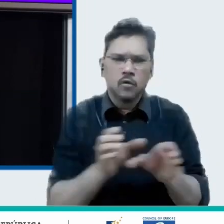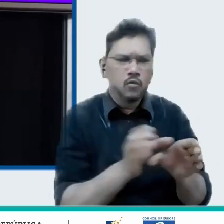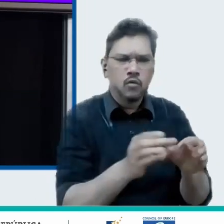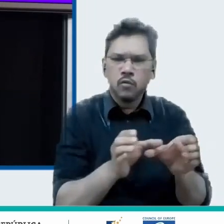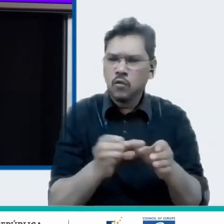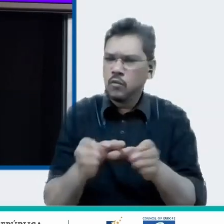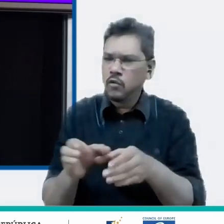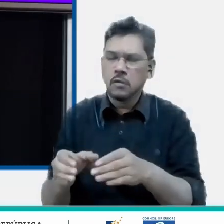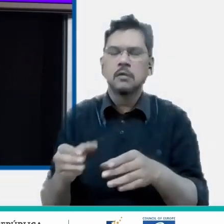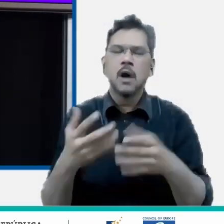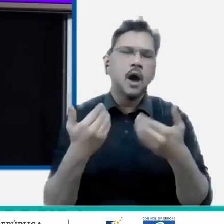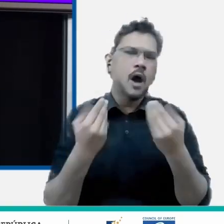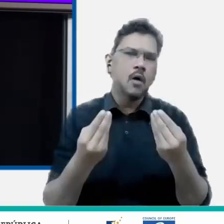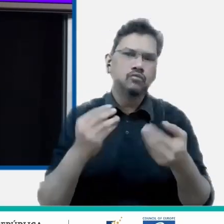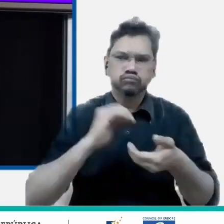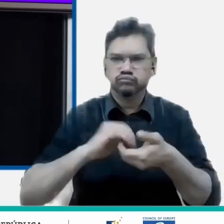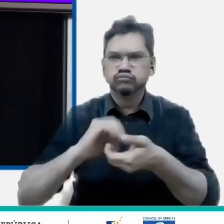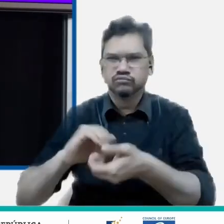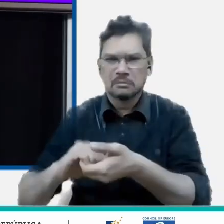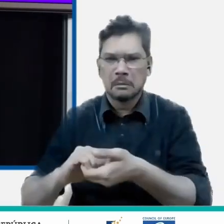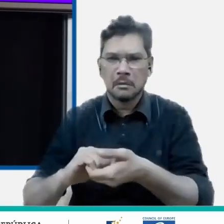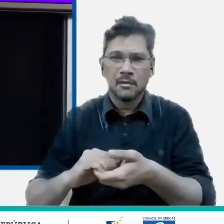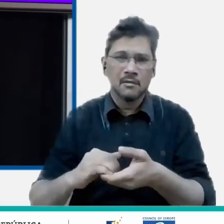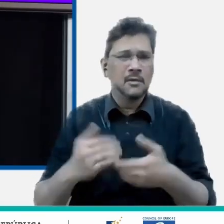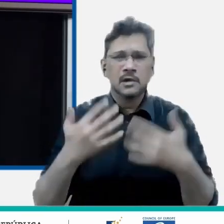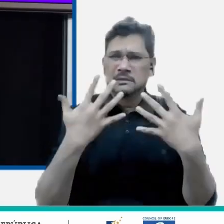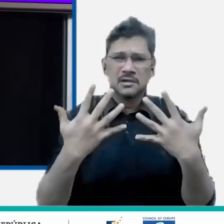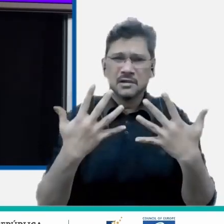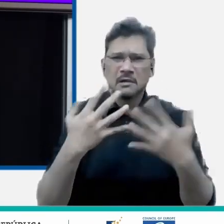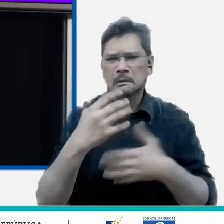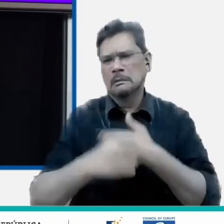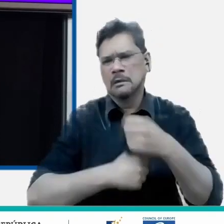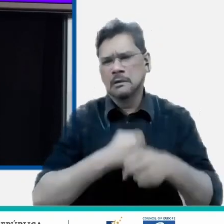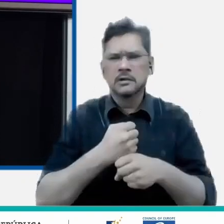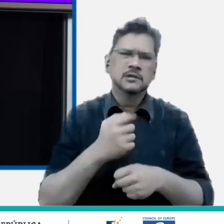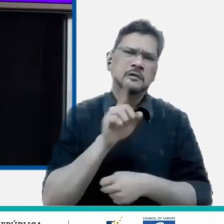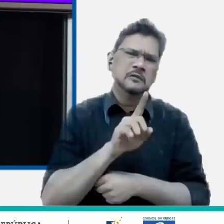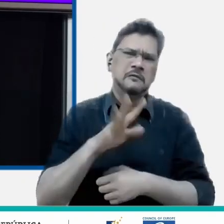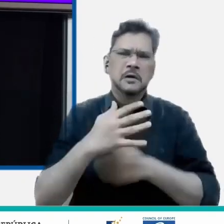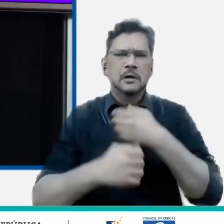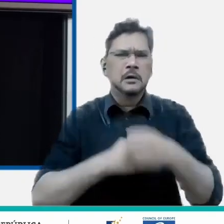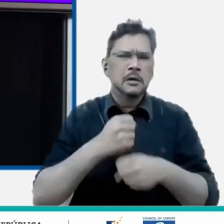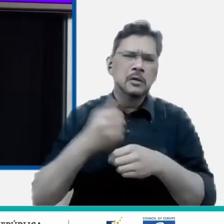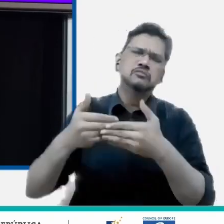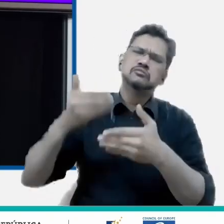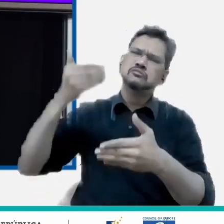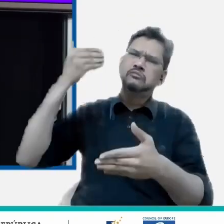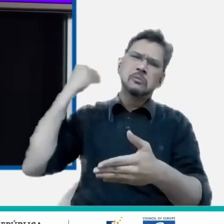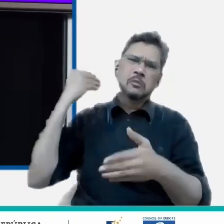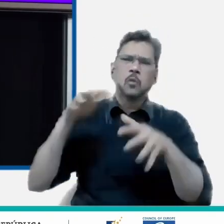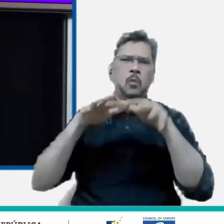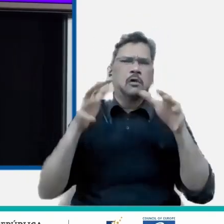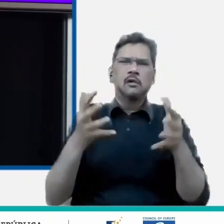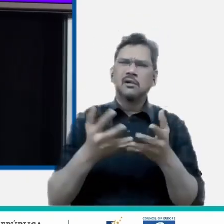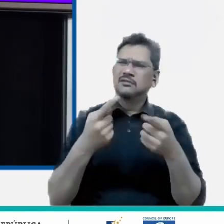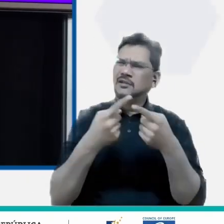different world than 10, 15 years ago. The hazard environment, the risk environment is quite different. So